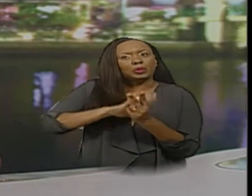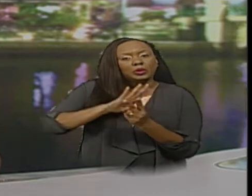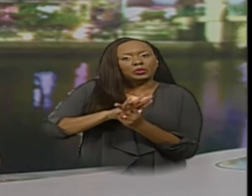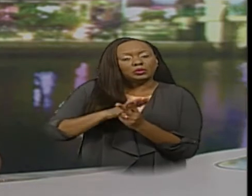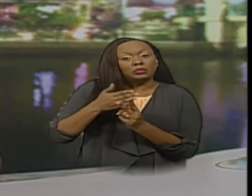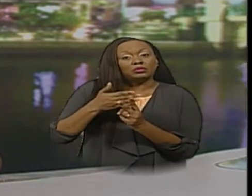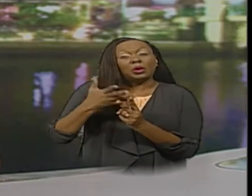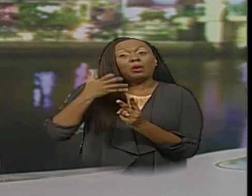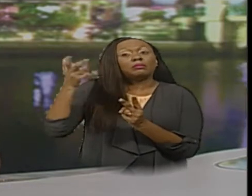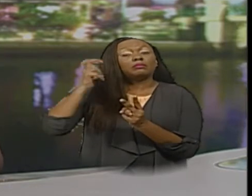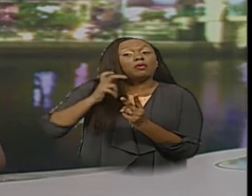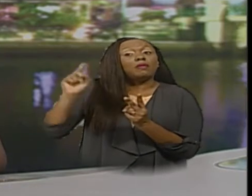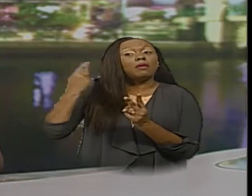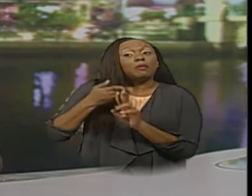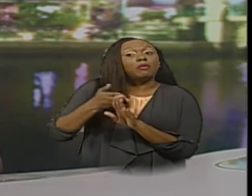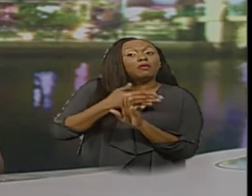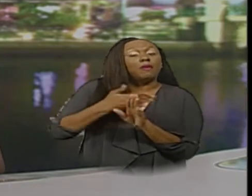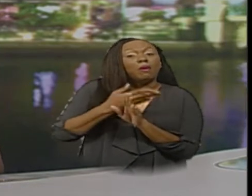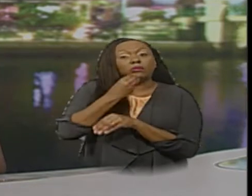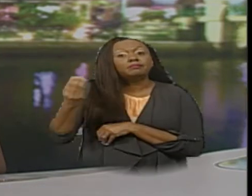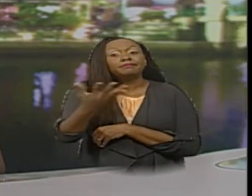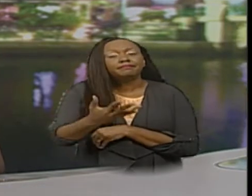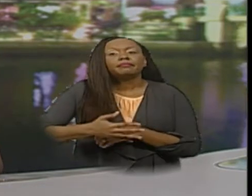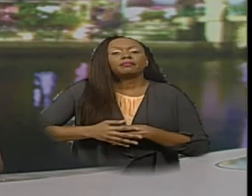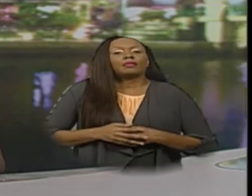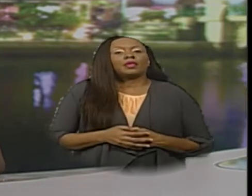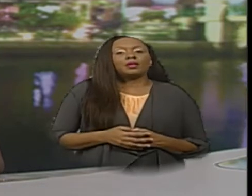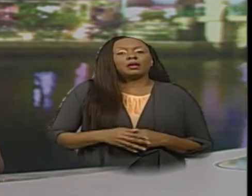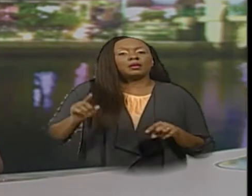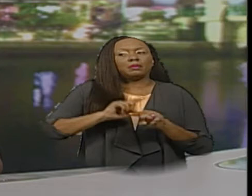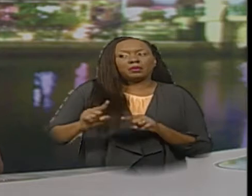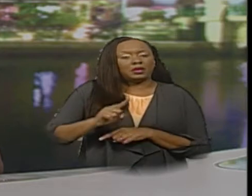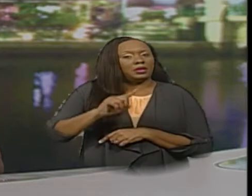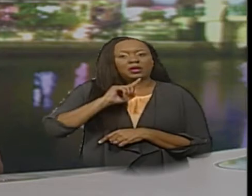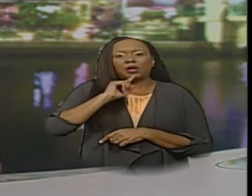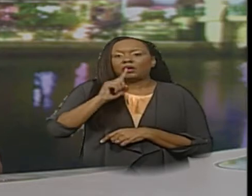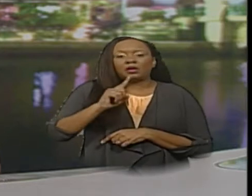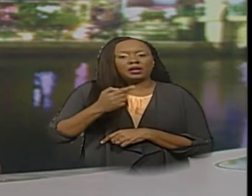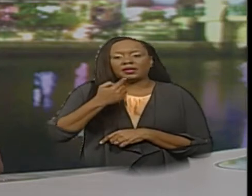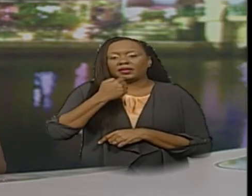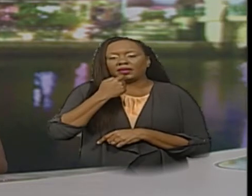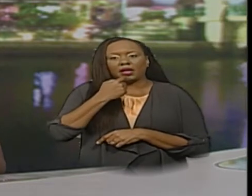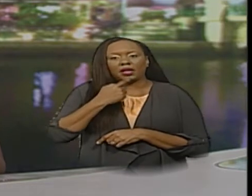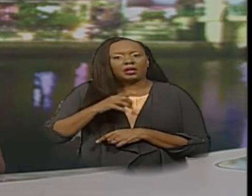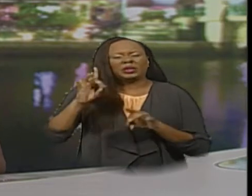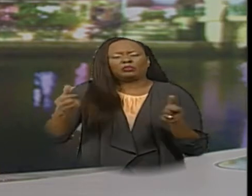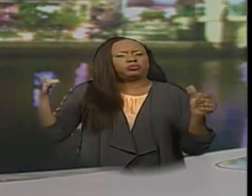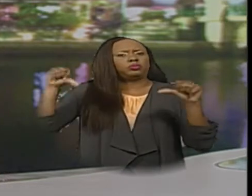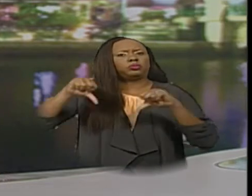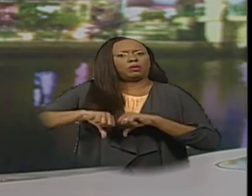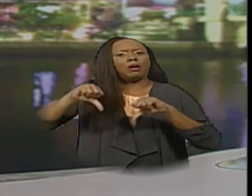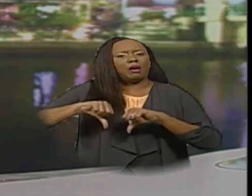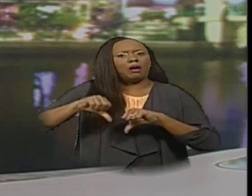additional statements about the incident. Officials have, however, decried any violent behavior among school children. Now, the